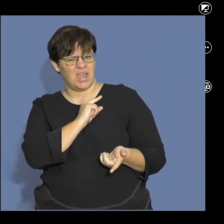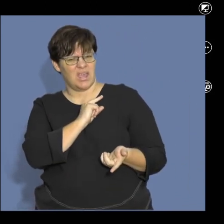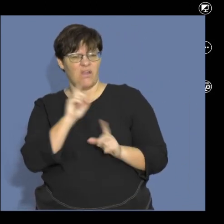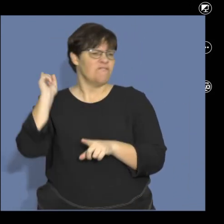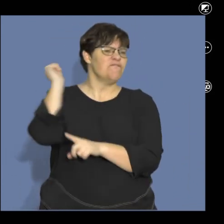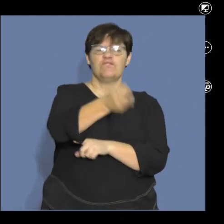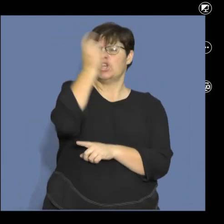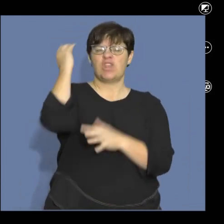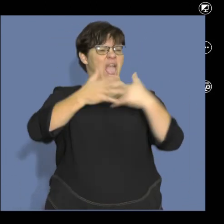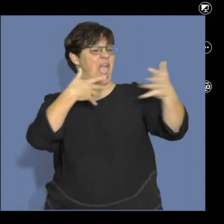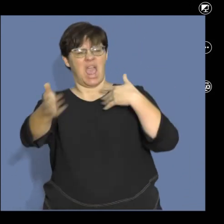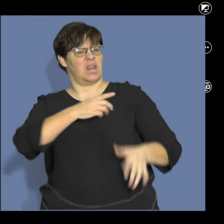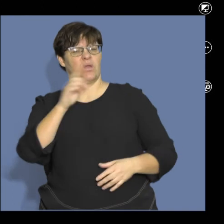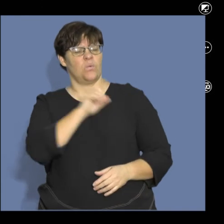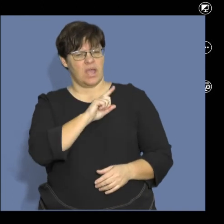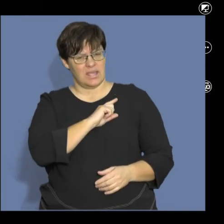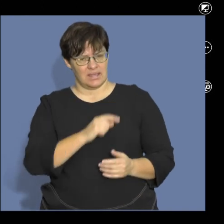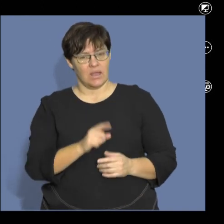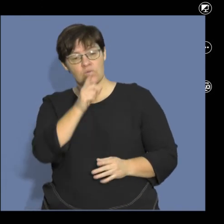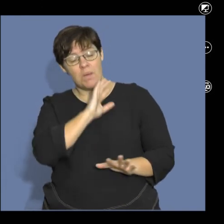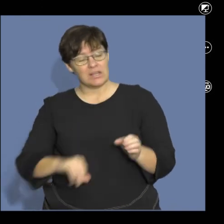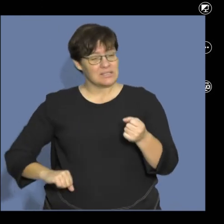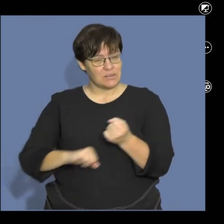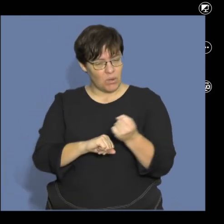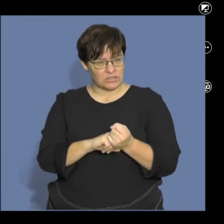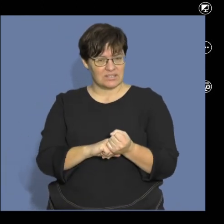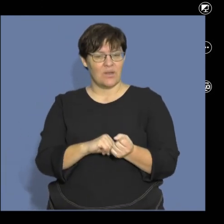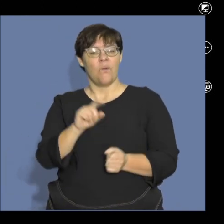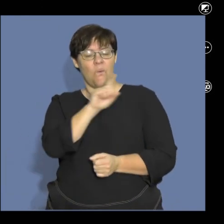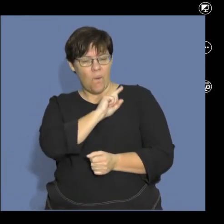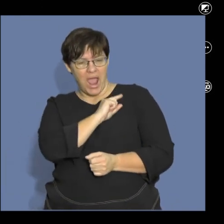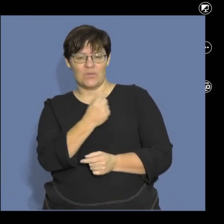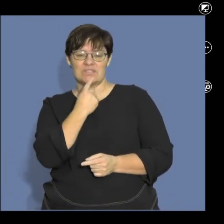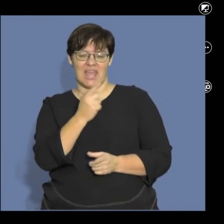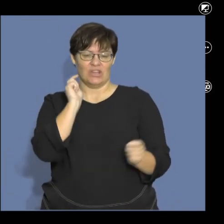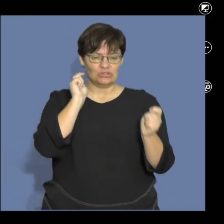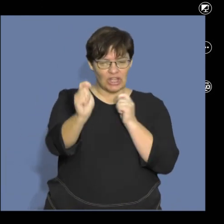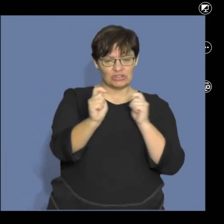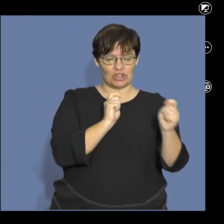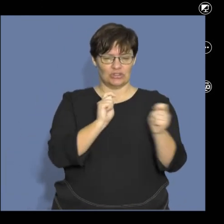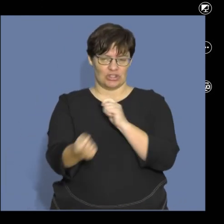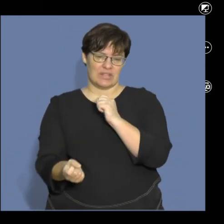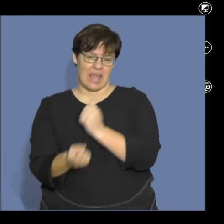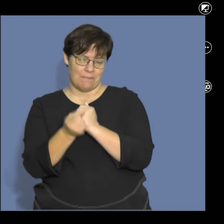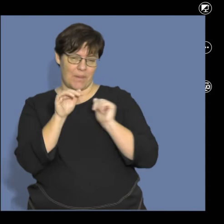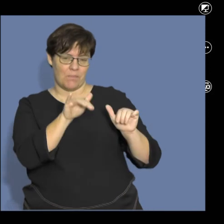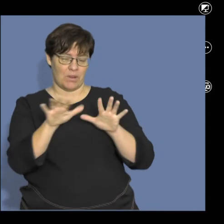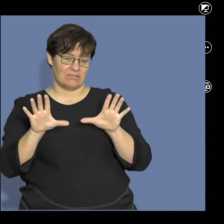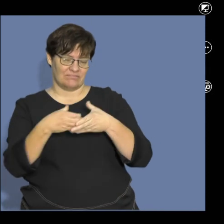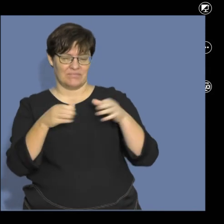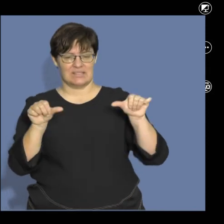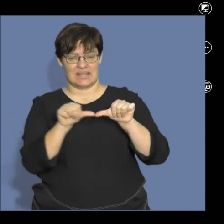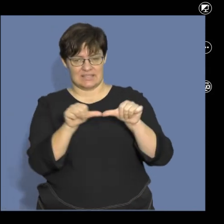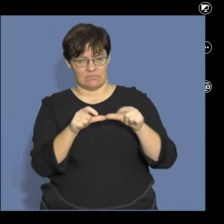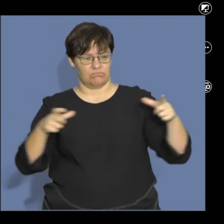are imposed on fishermen? And once again, you need to support your answer with what you know about